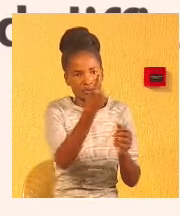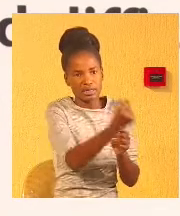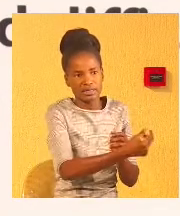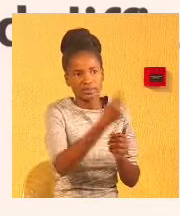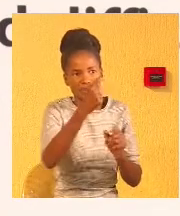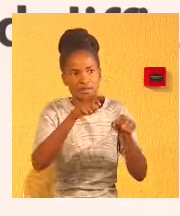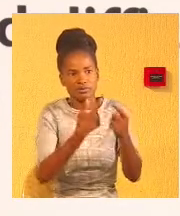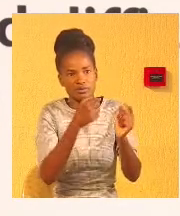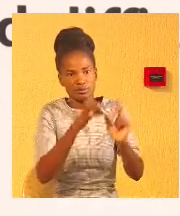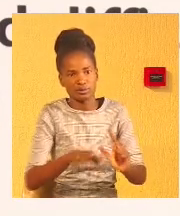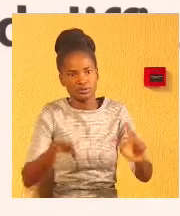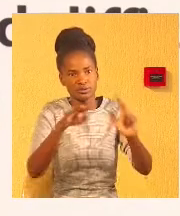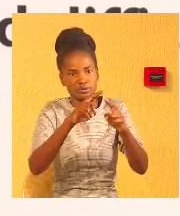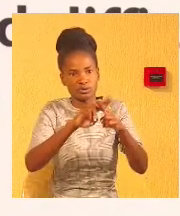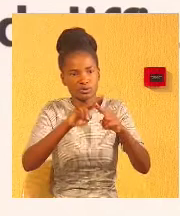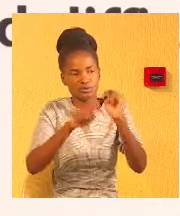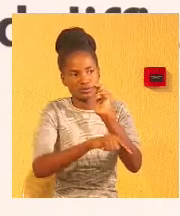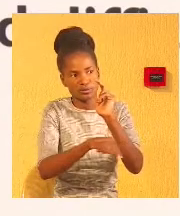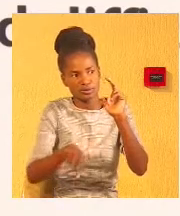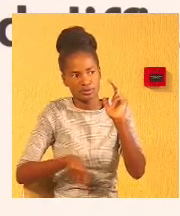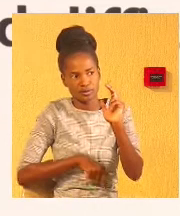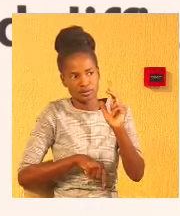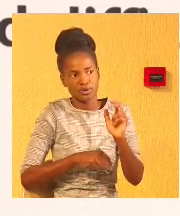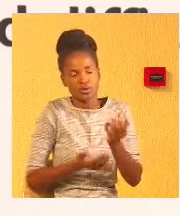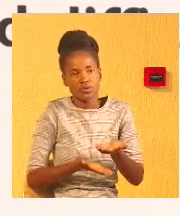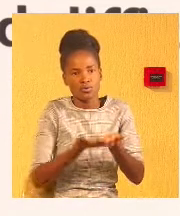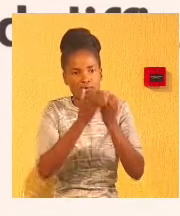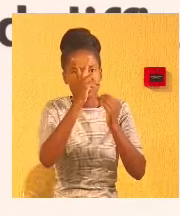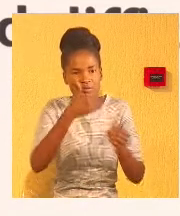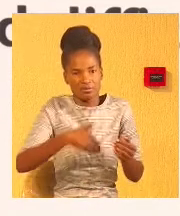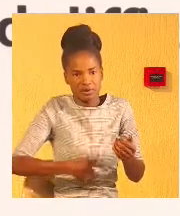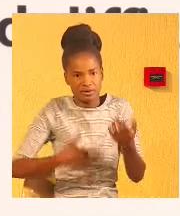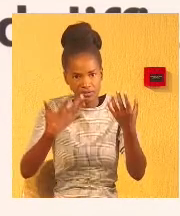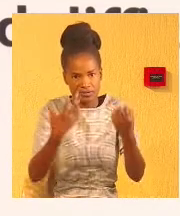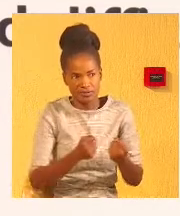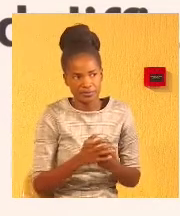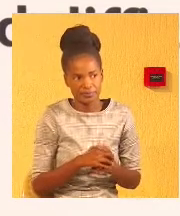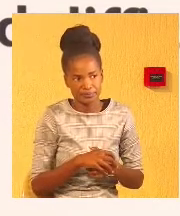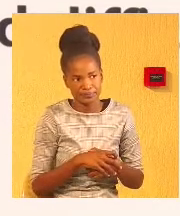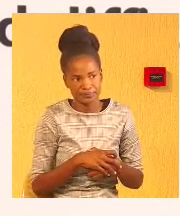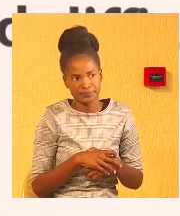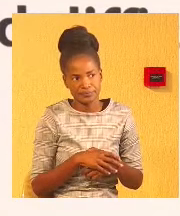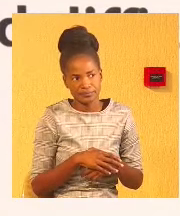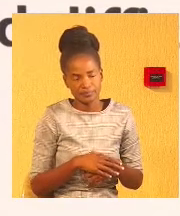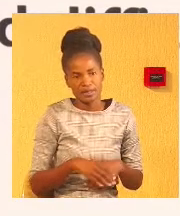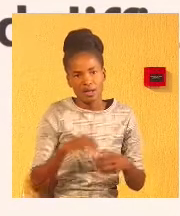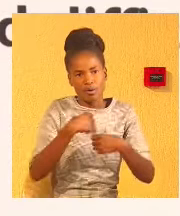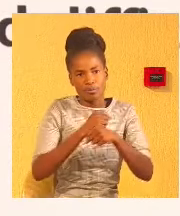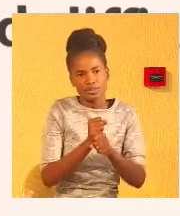stored for national use for food security purposes is there. Okay. The issue of